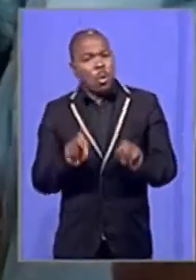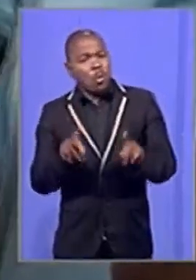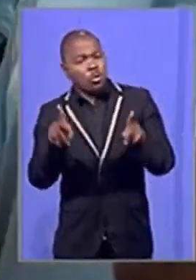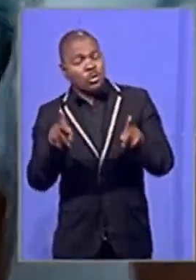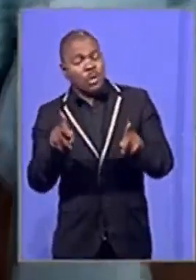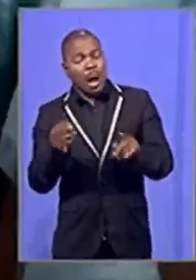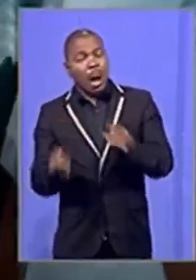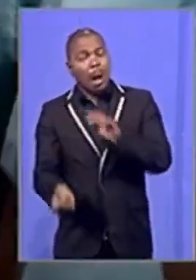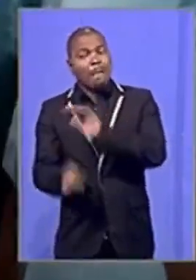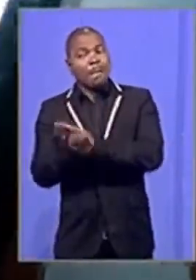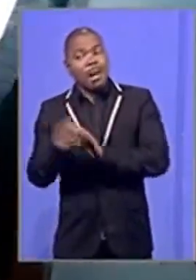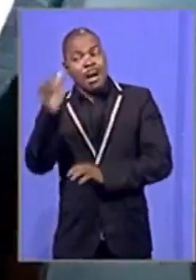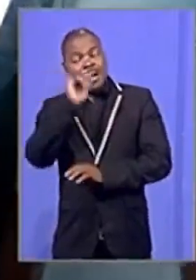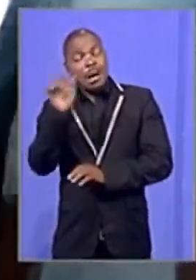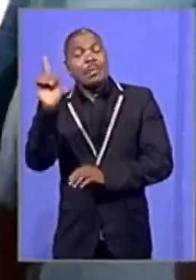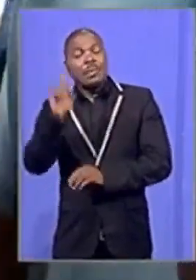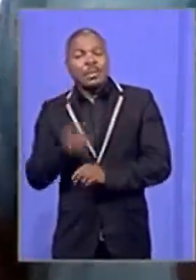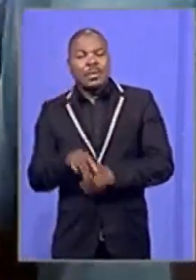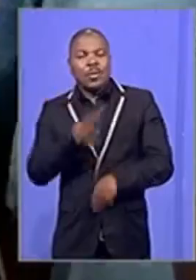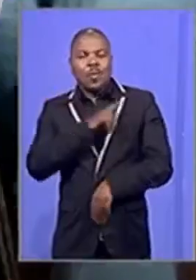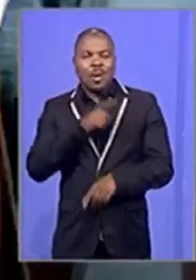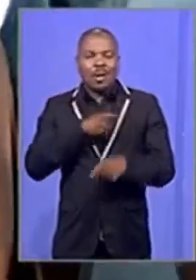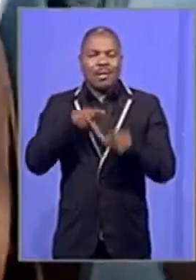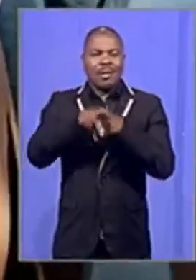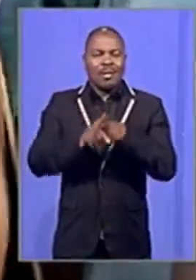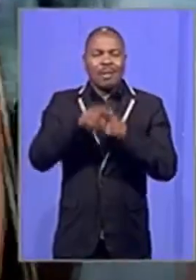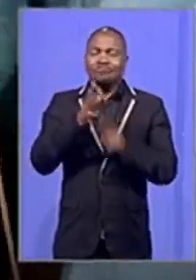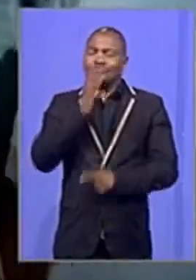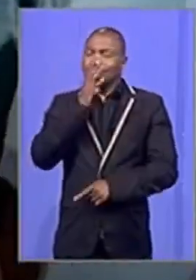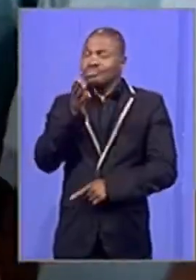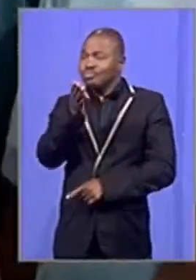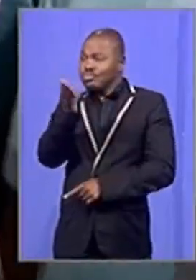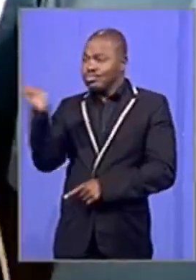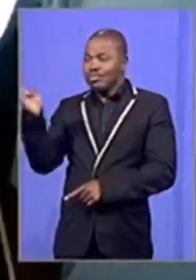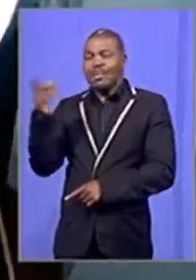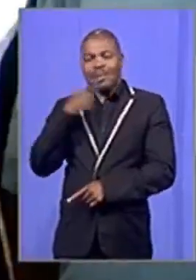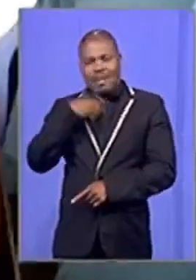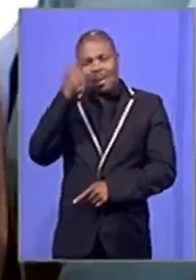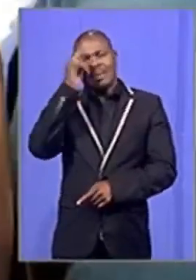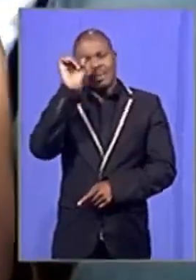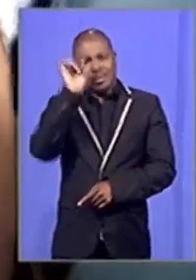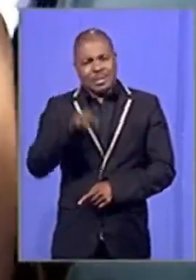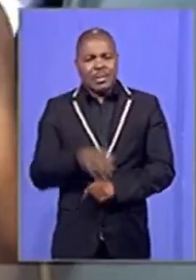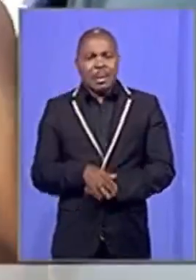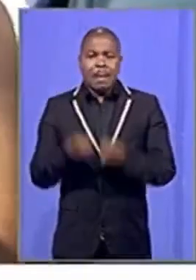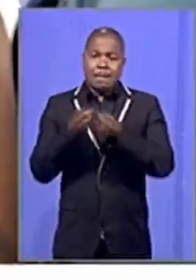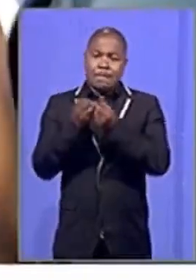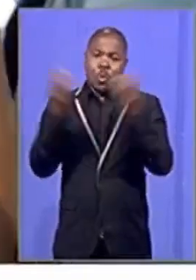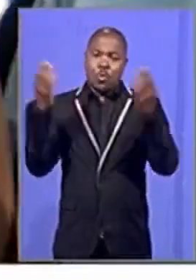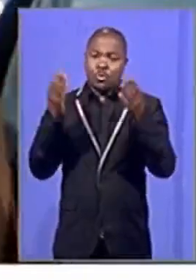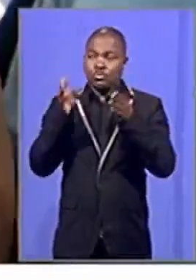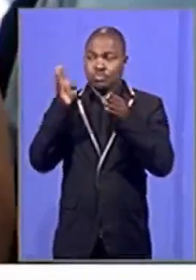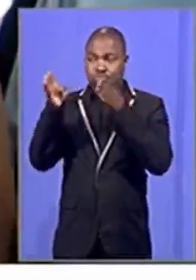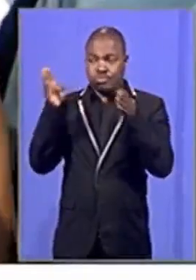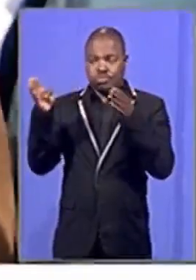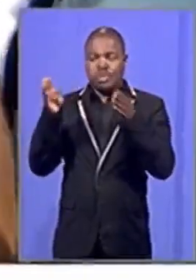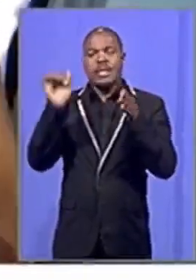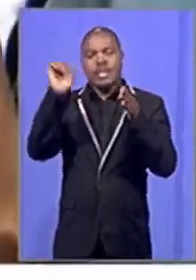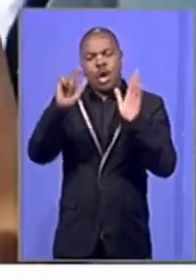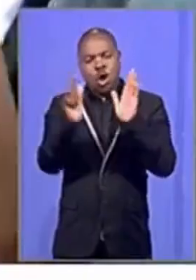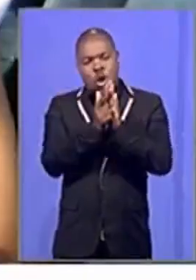crime. We've got a lot of scrapyards. We are therefore asking, I understand most of them are